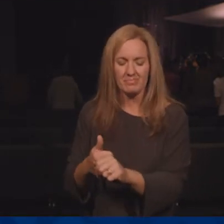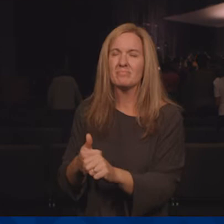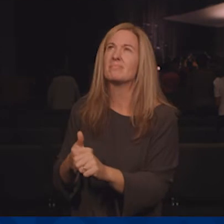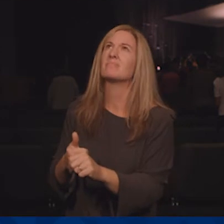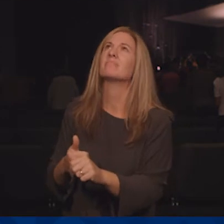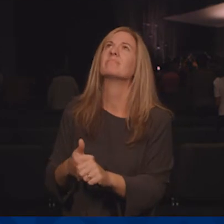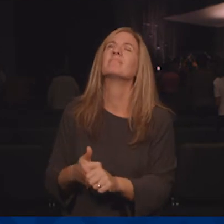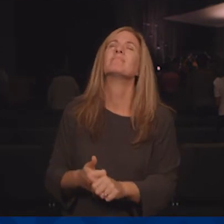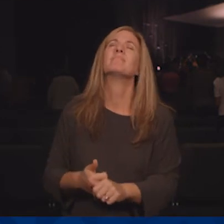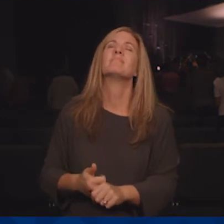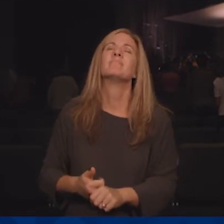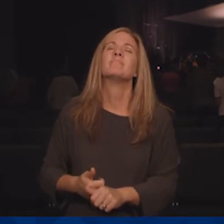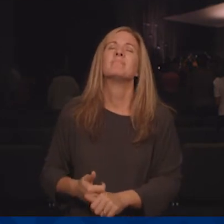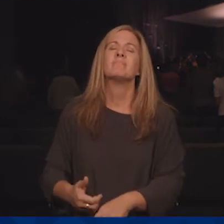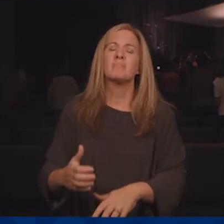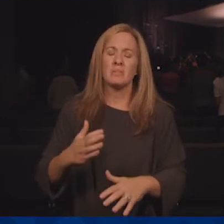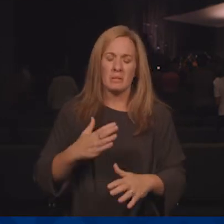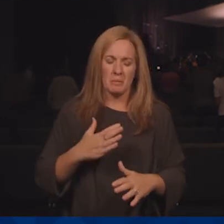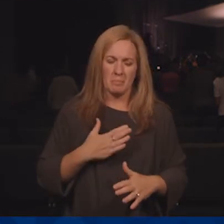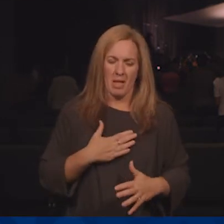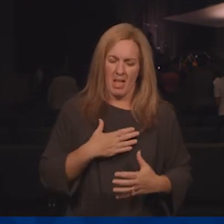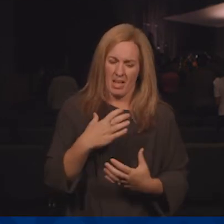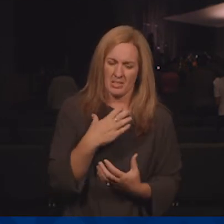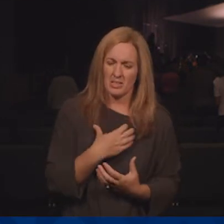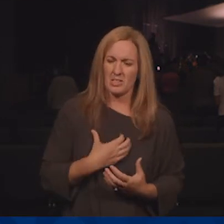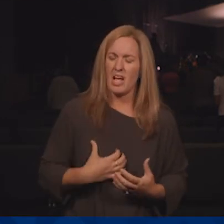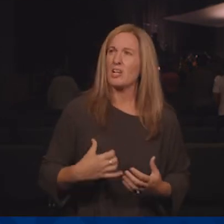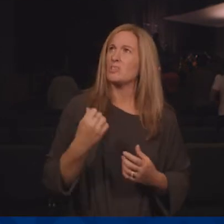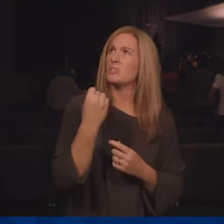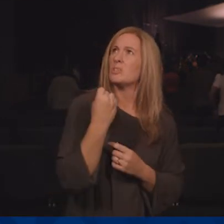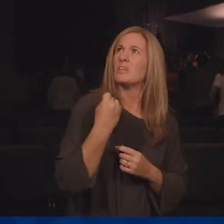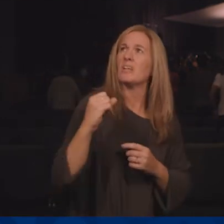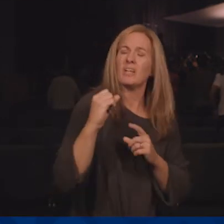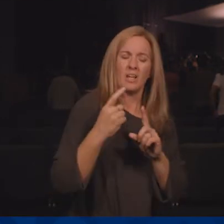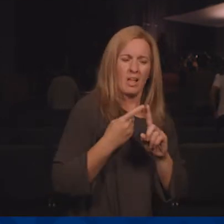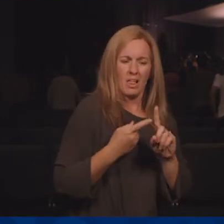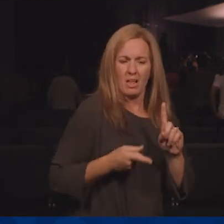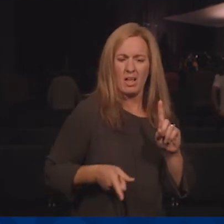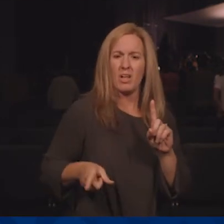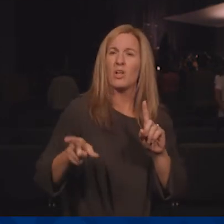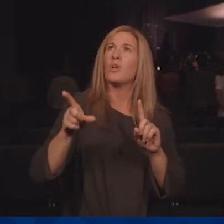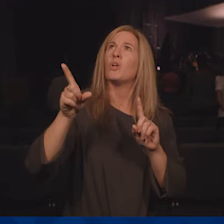Please still my anxious urge toward rebellion,